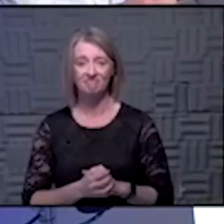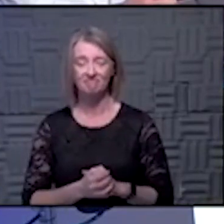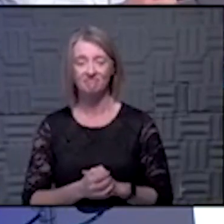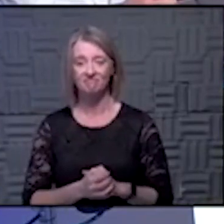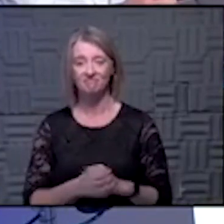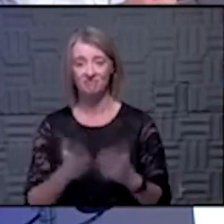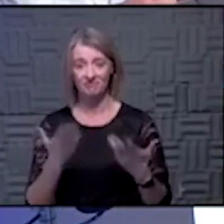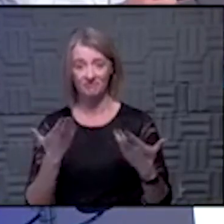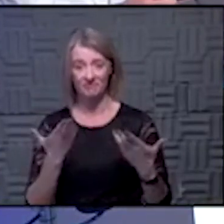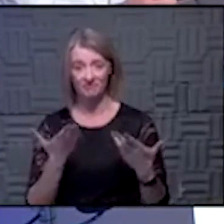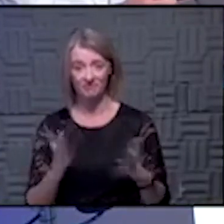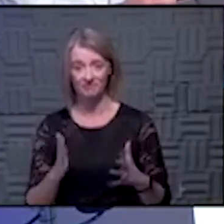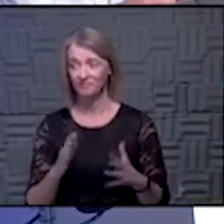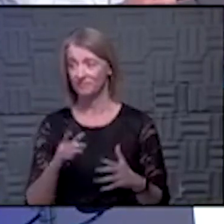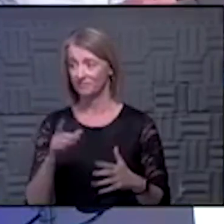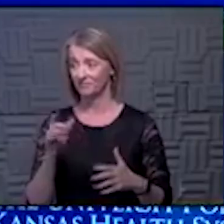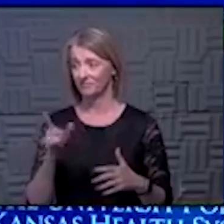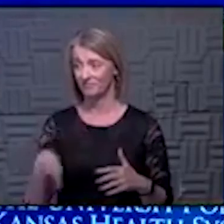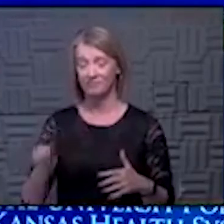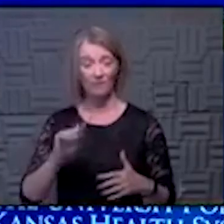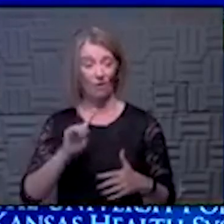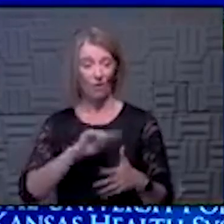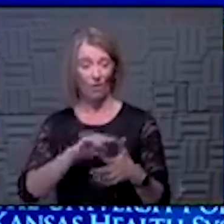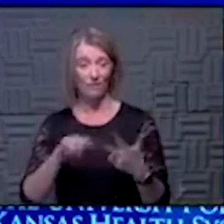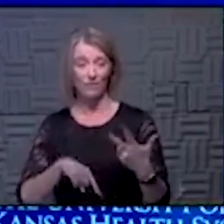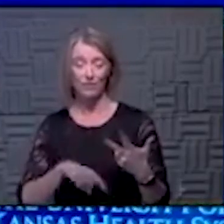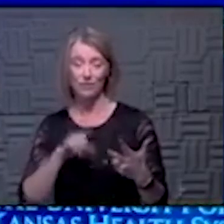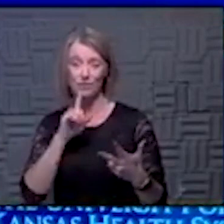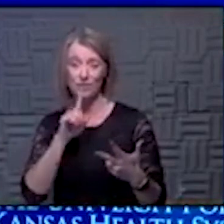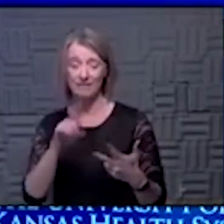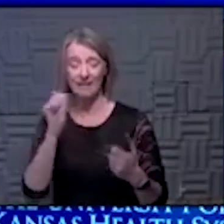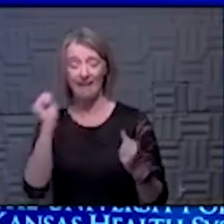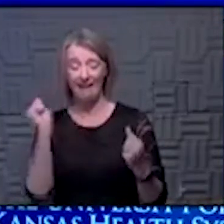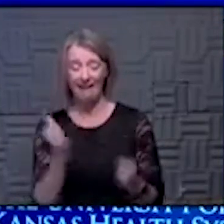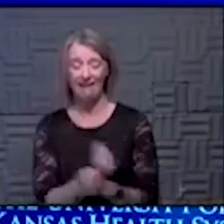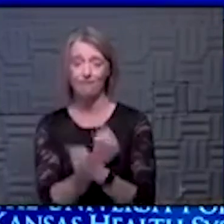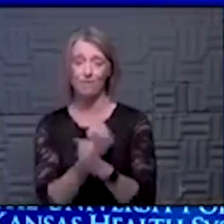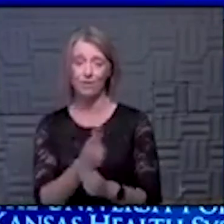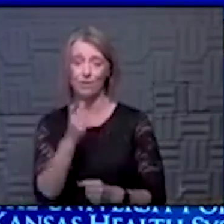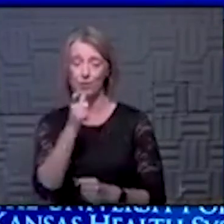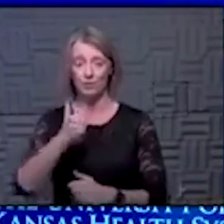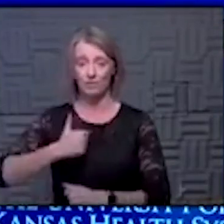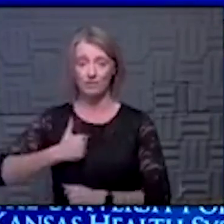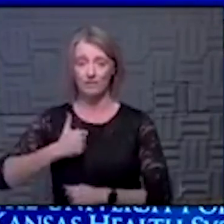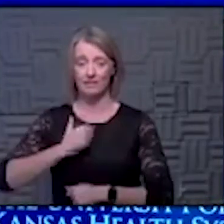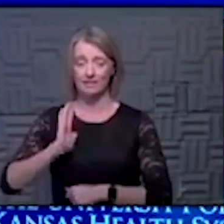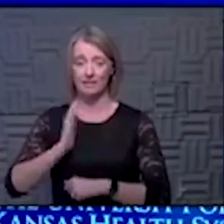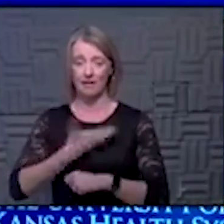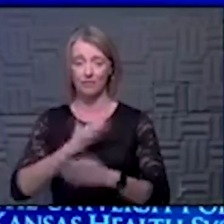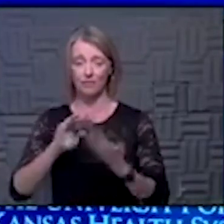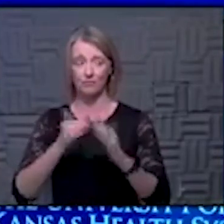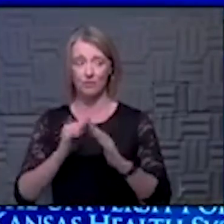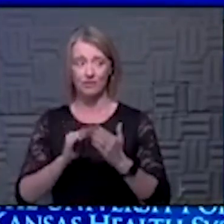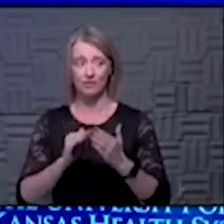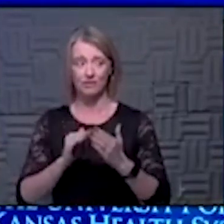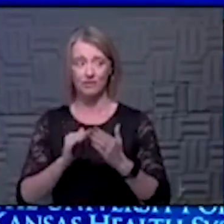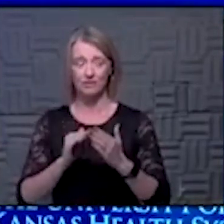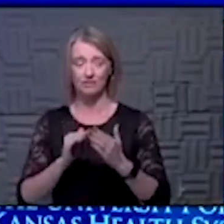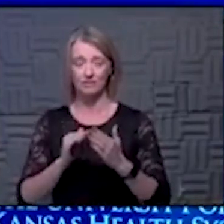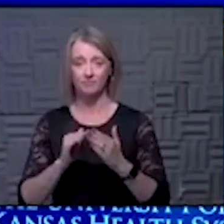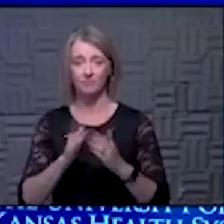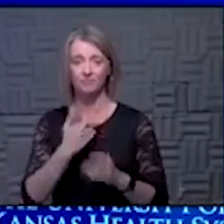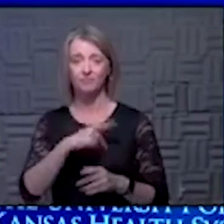And I'll echo that, Justin, Craig, John, and really everyone who's a veteran in our community, and offer